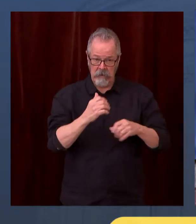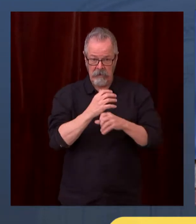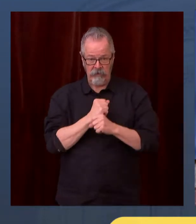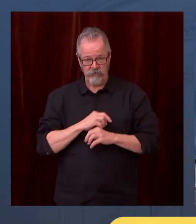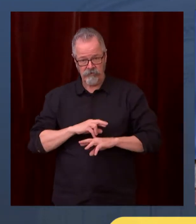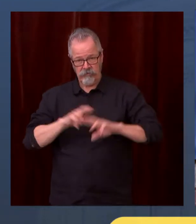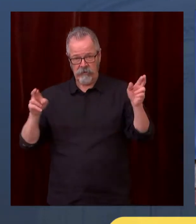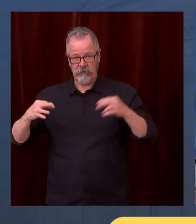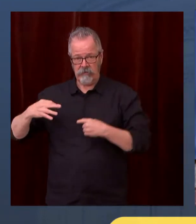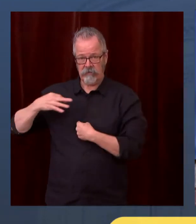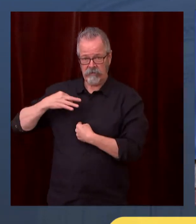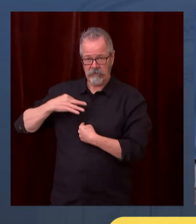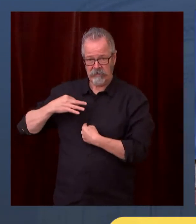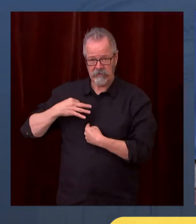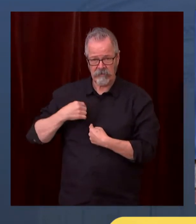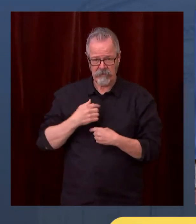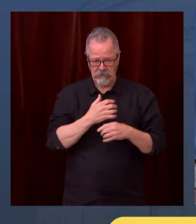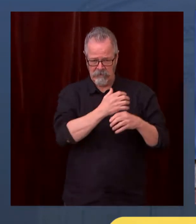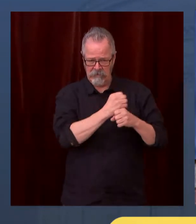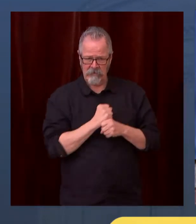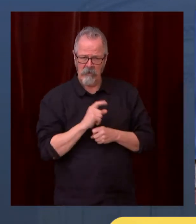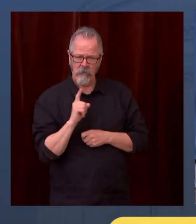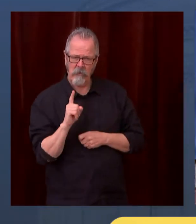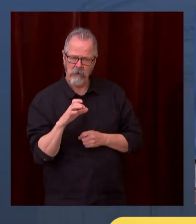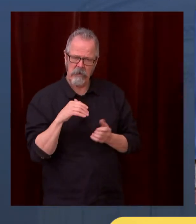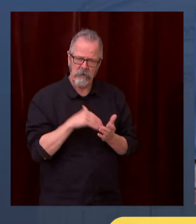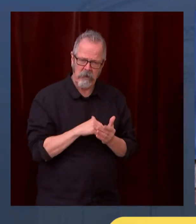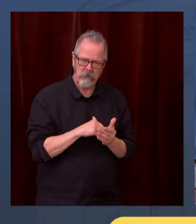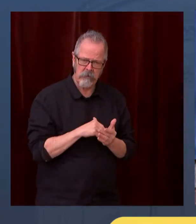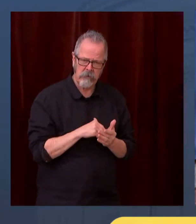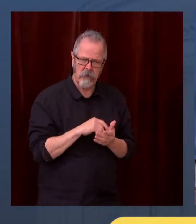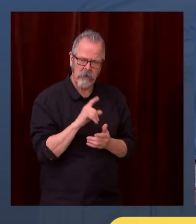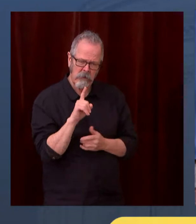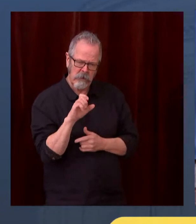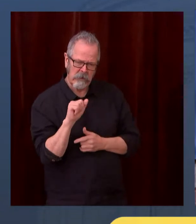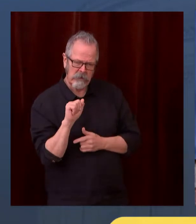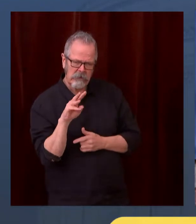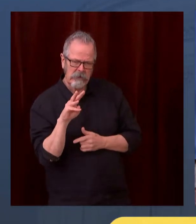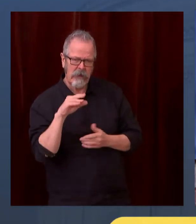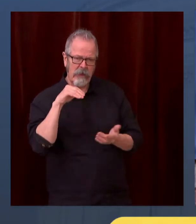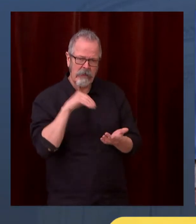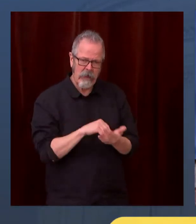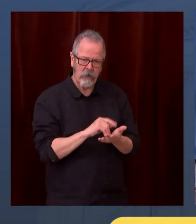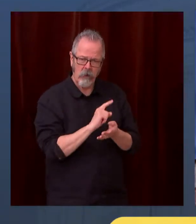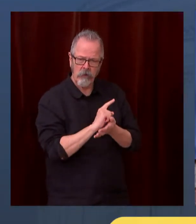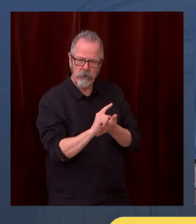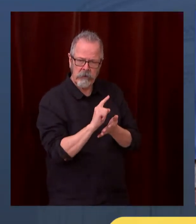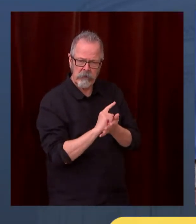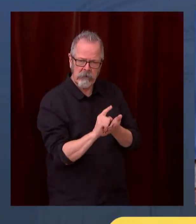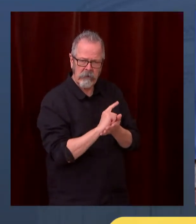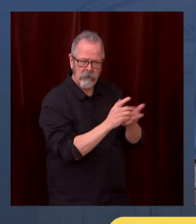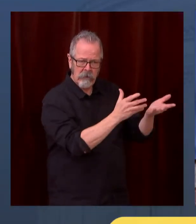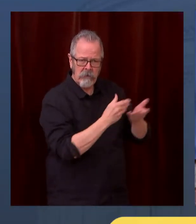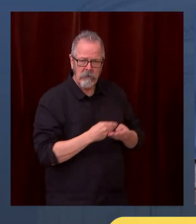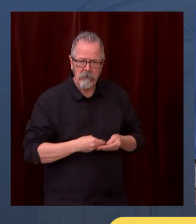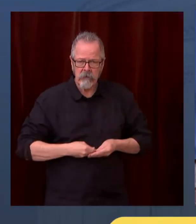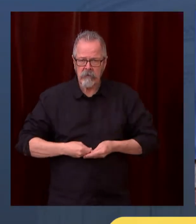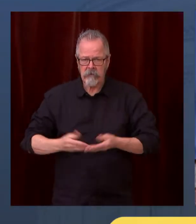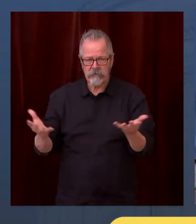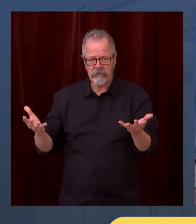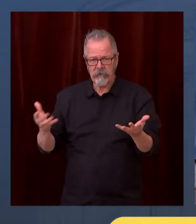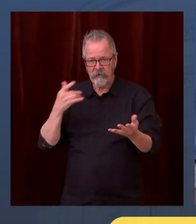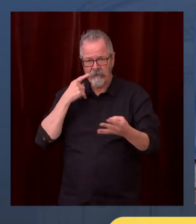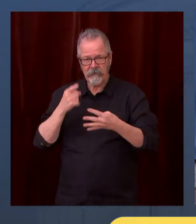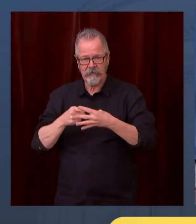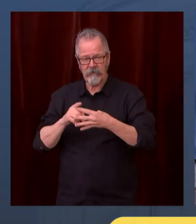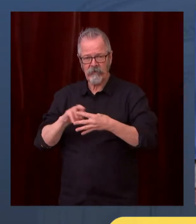receiving 100,000, 116,000 doses a week, I think people understand that the source of